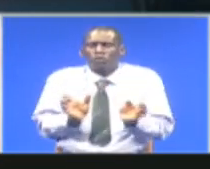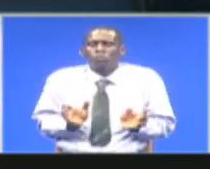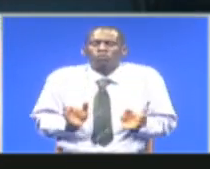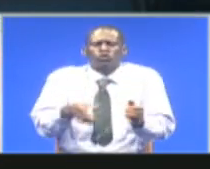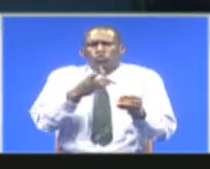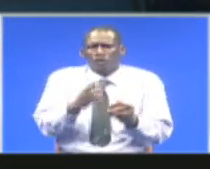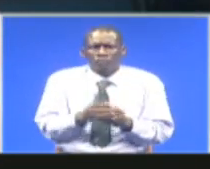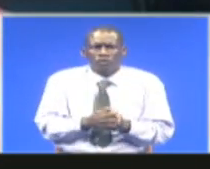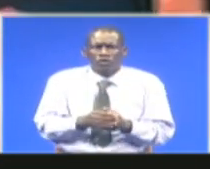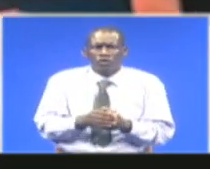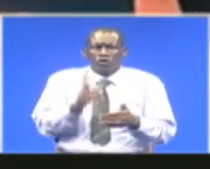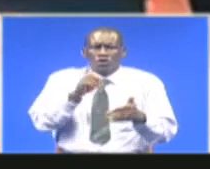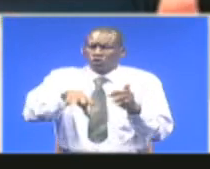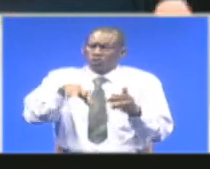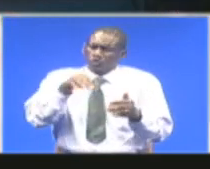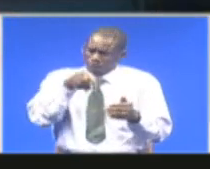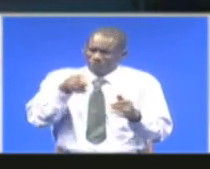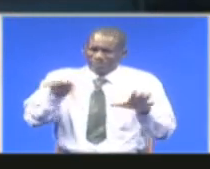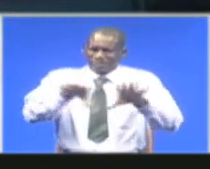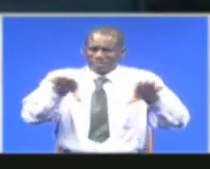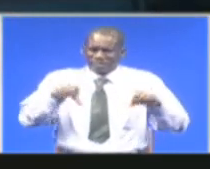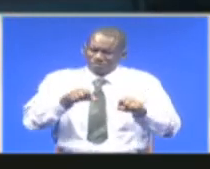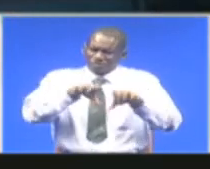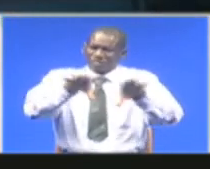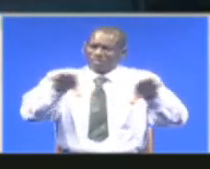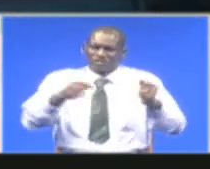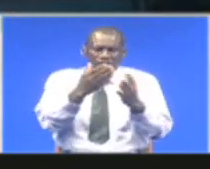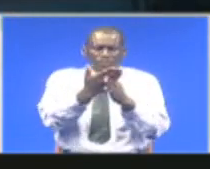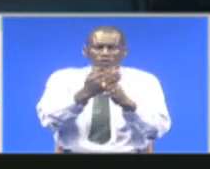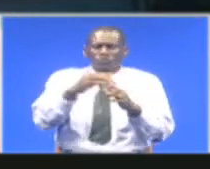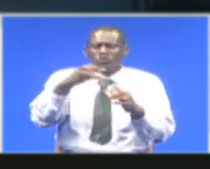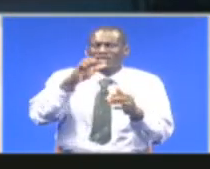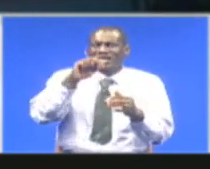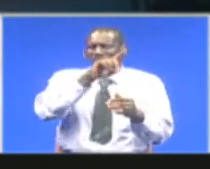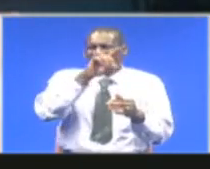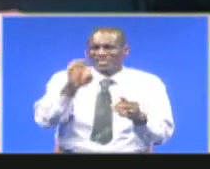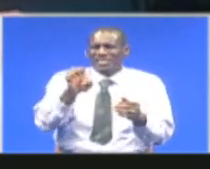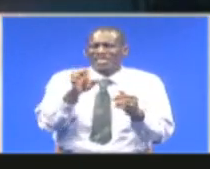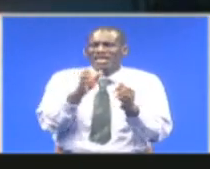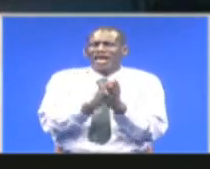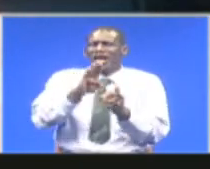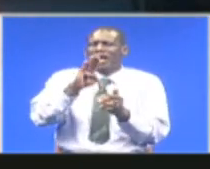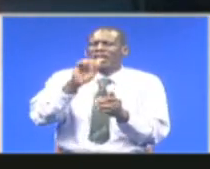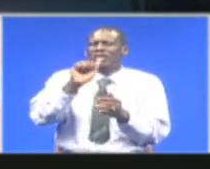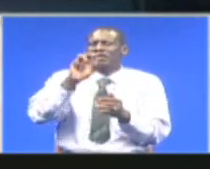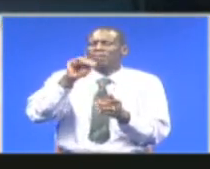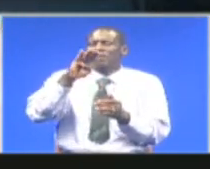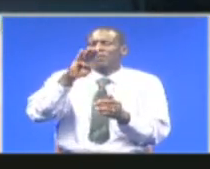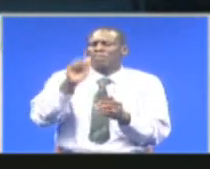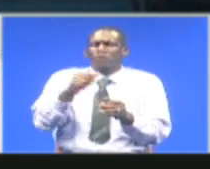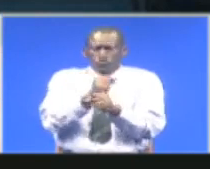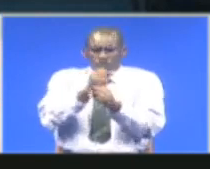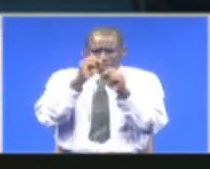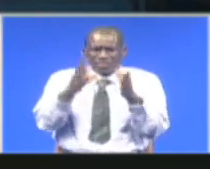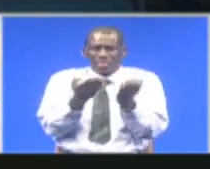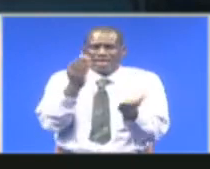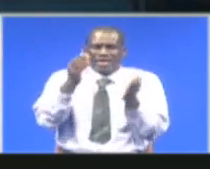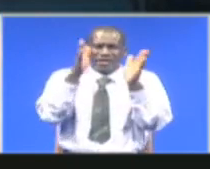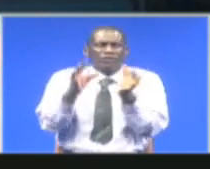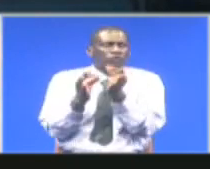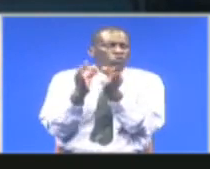we found was this system between Ganze and Bamba was malfunctioning, and everyone who was depending on the water